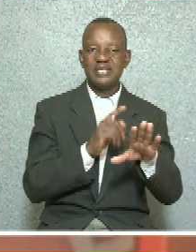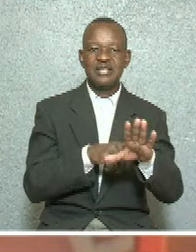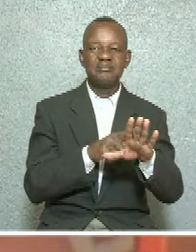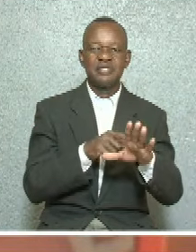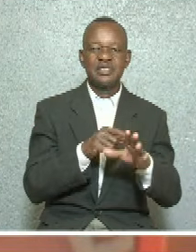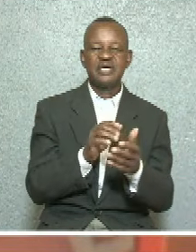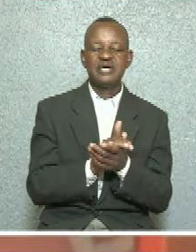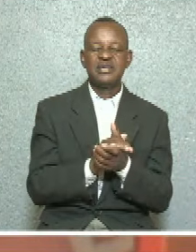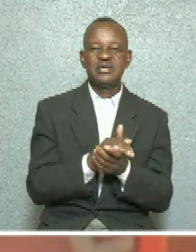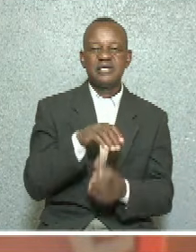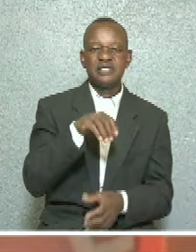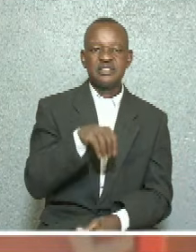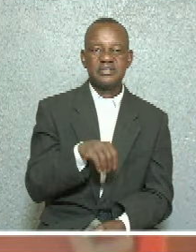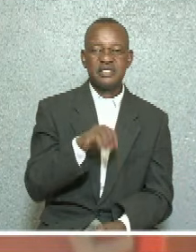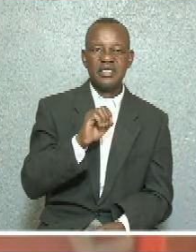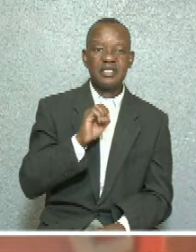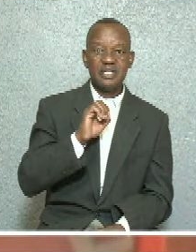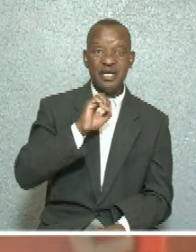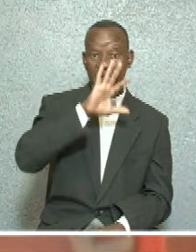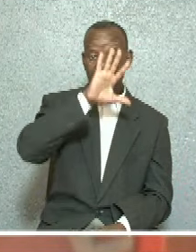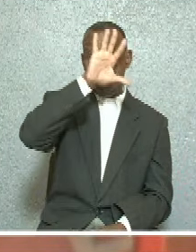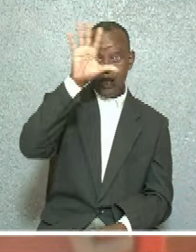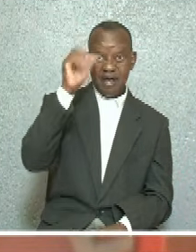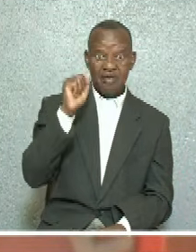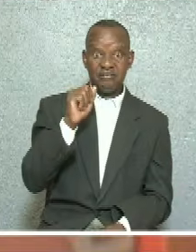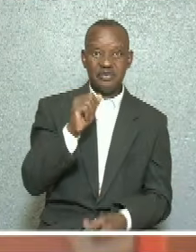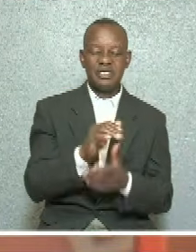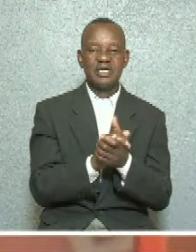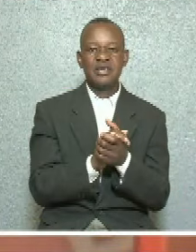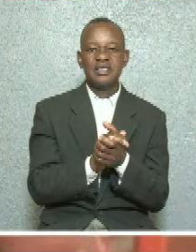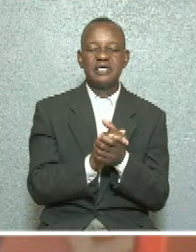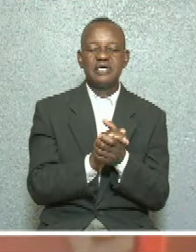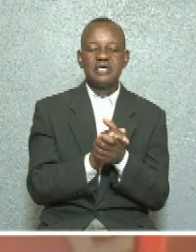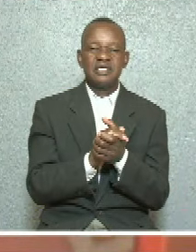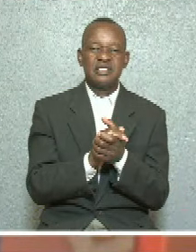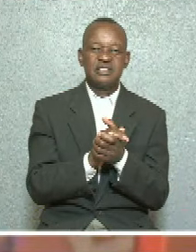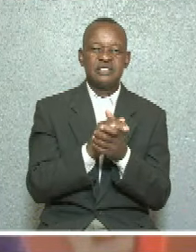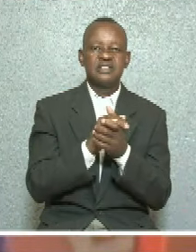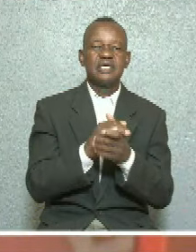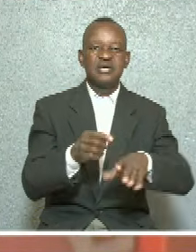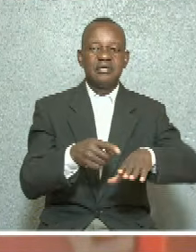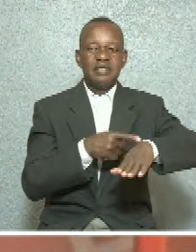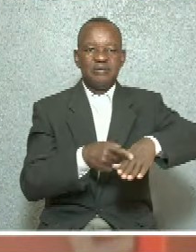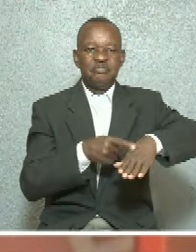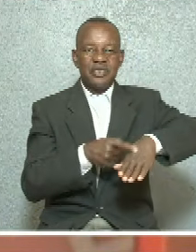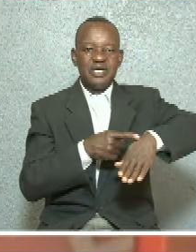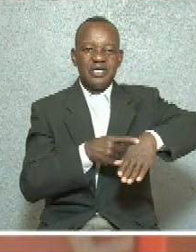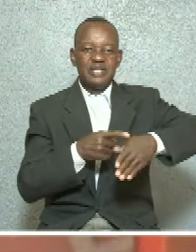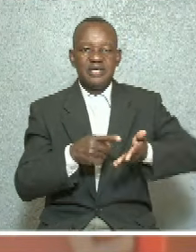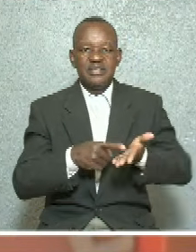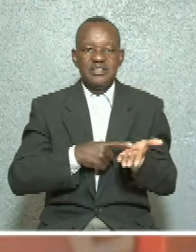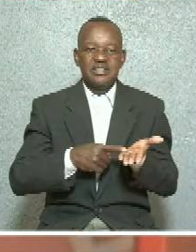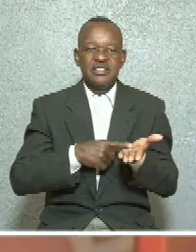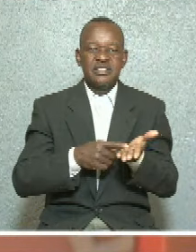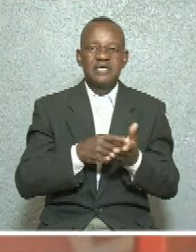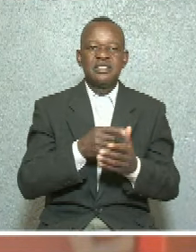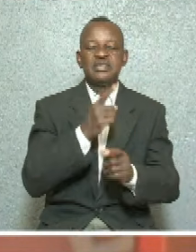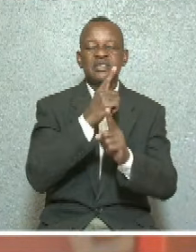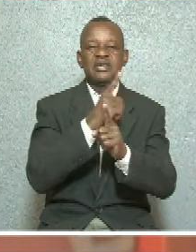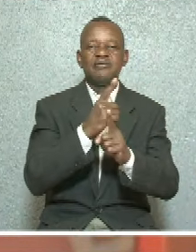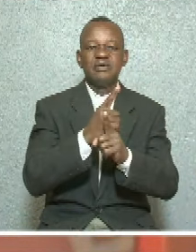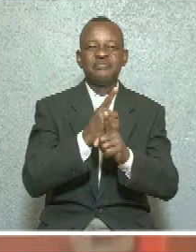had an apartheid regime, and Namibia had been taken on, had been annexed, for lack of a better term,